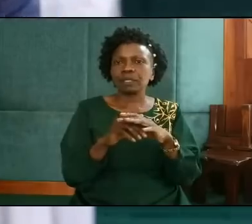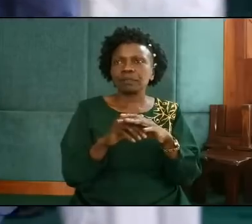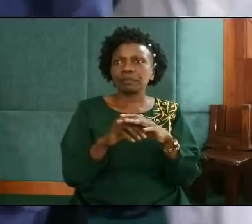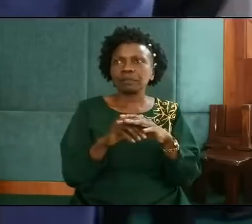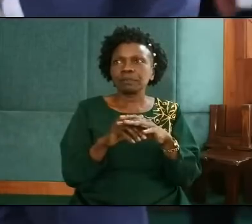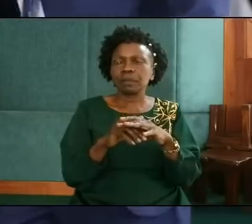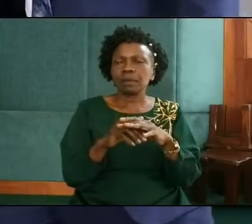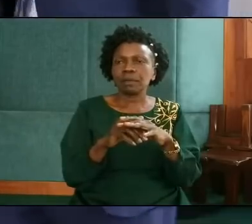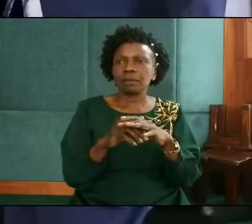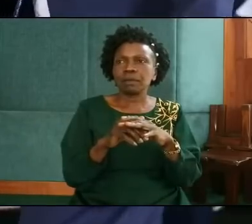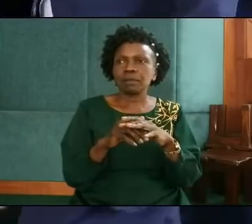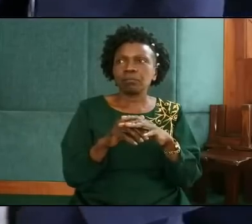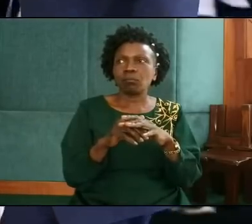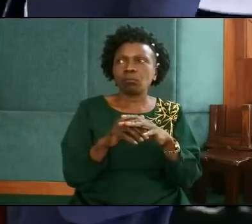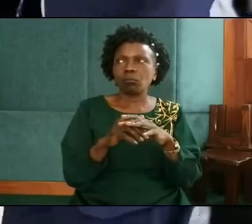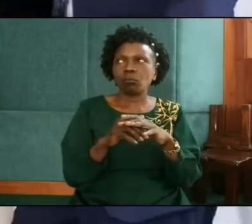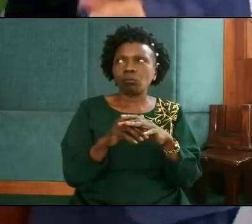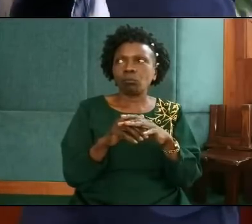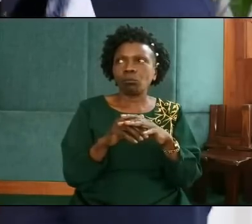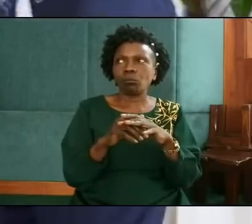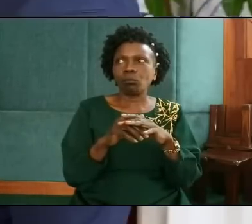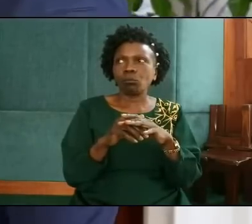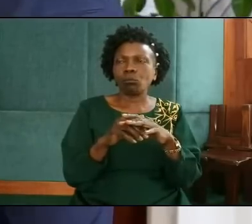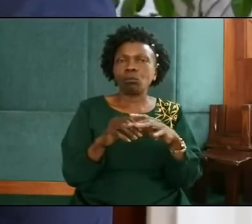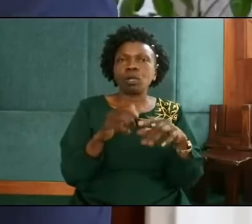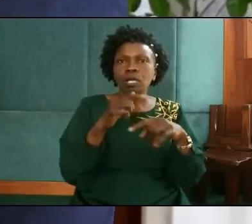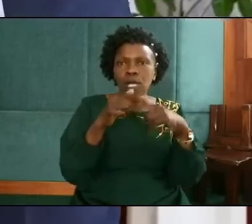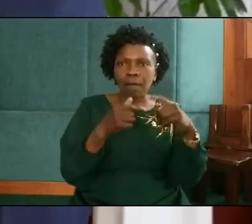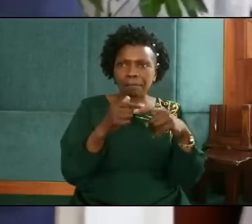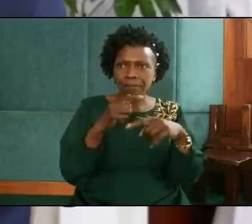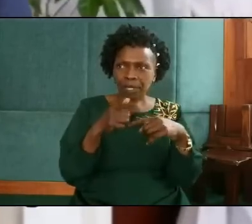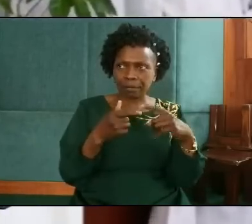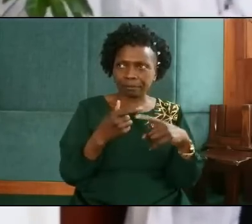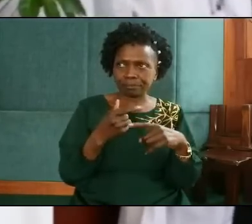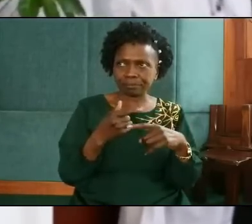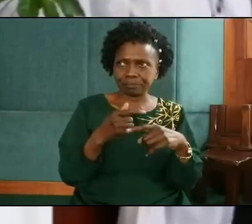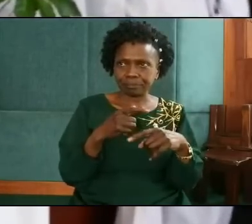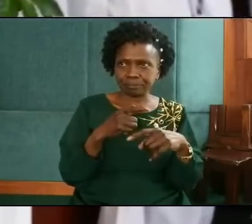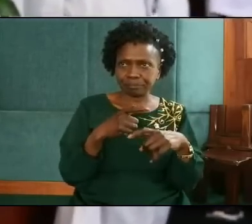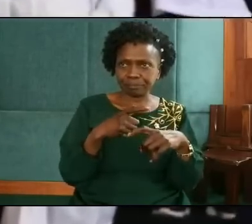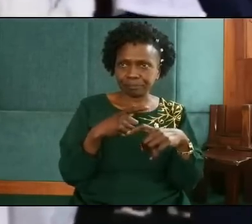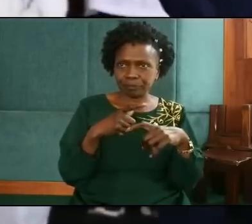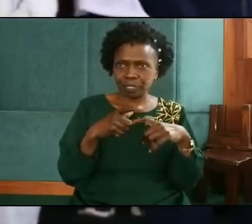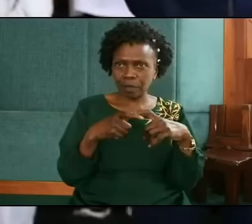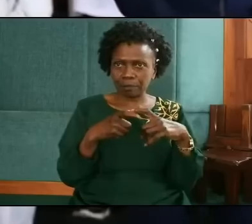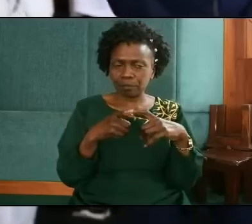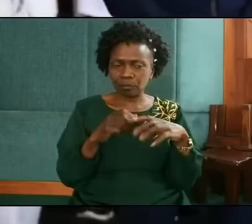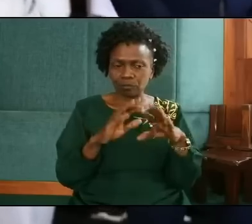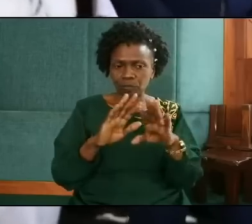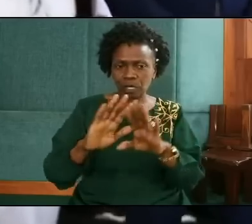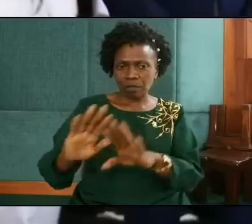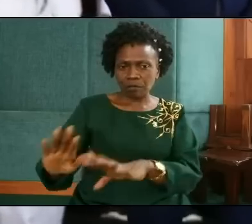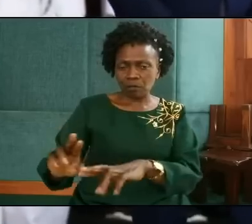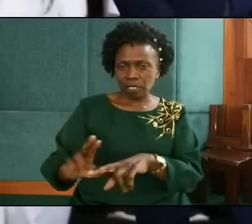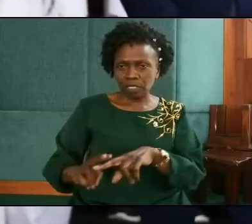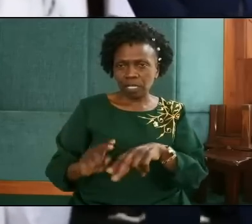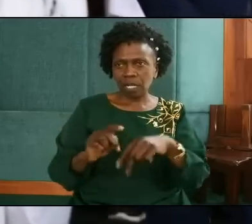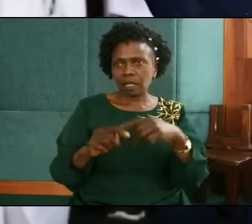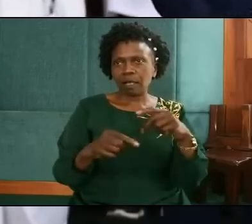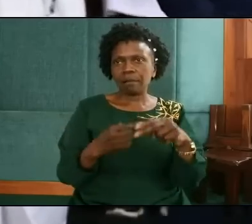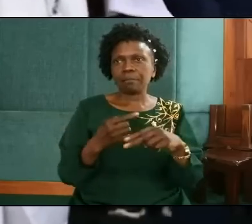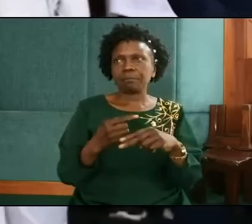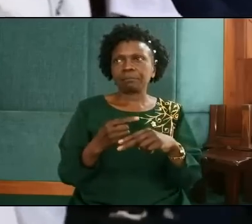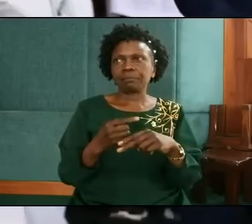be somewhere listening for my name. Come. Come. Come. Come. Come. Leave your seat and come. I'm going to invite